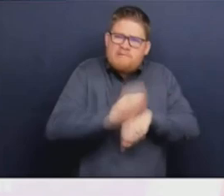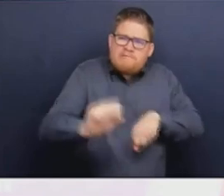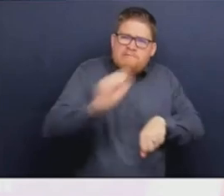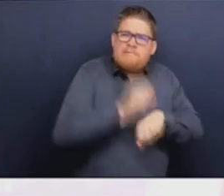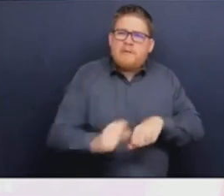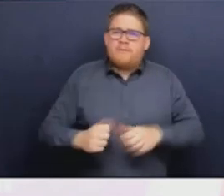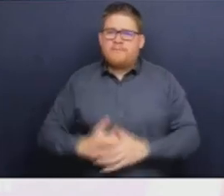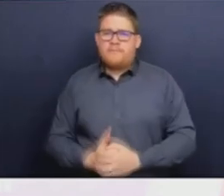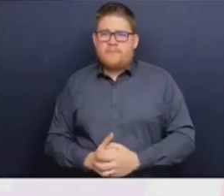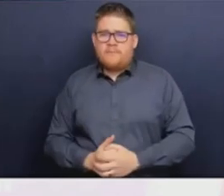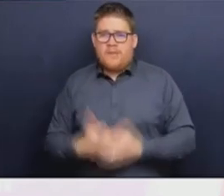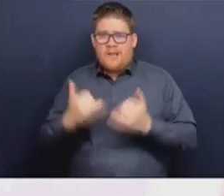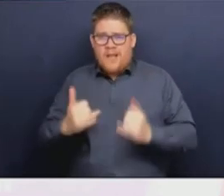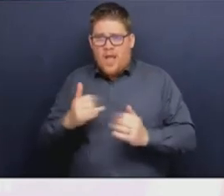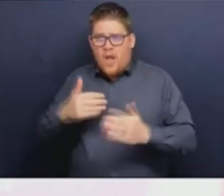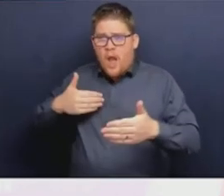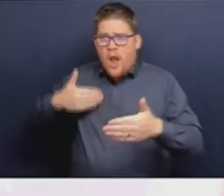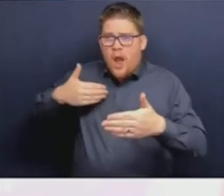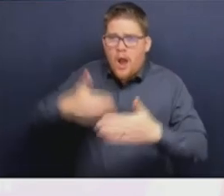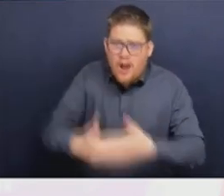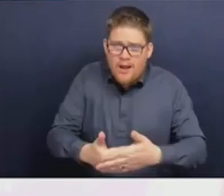that.